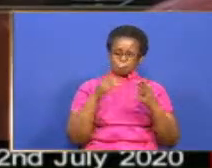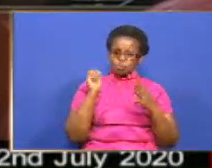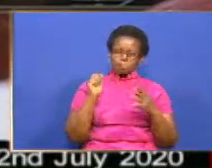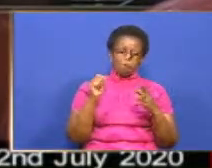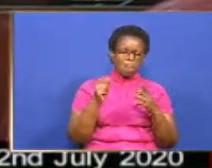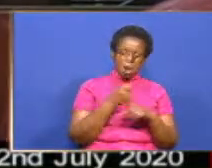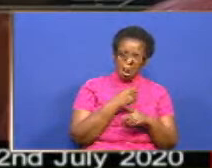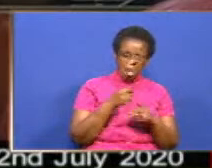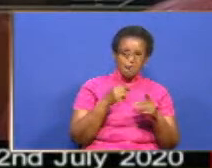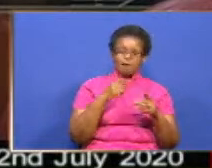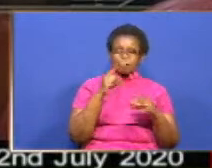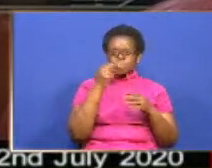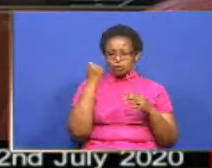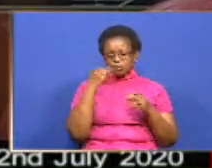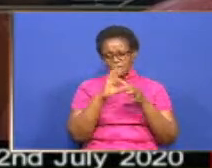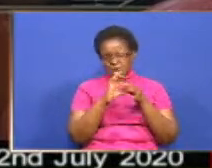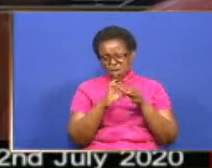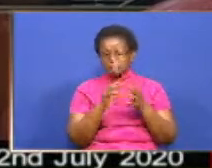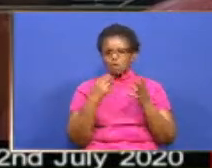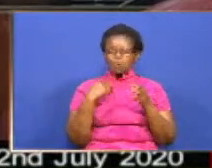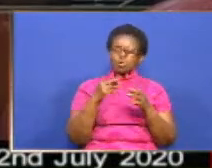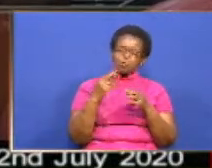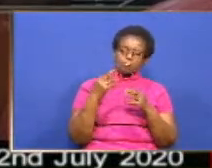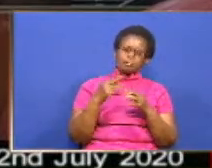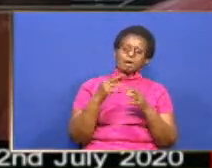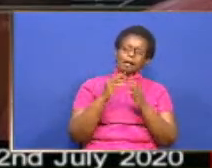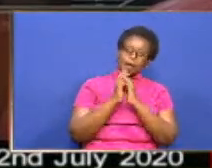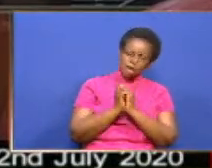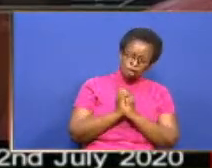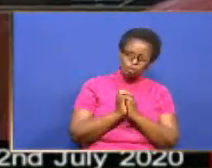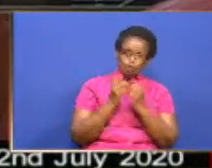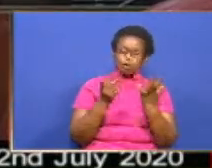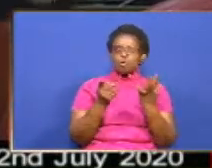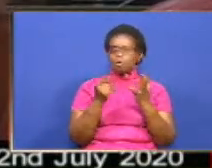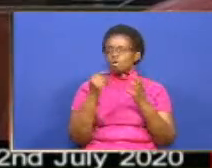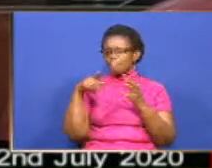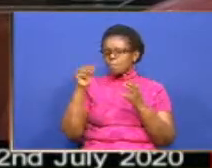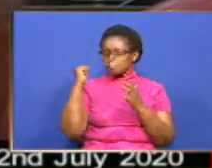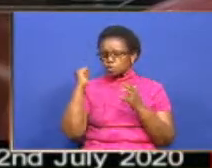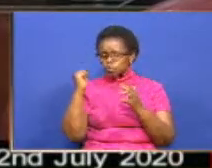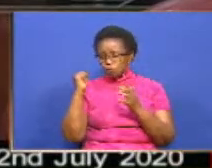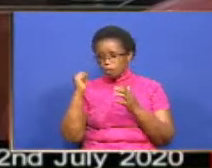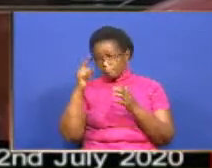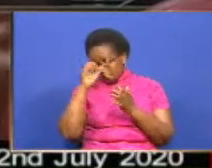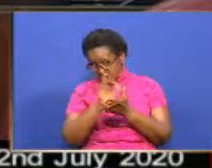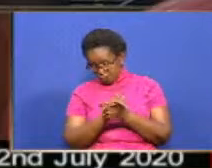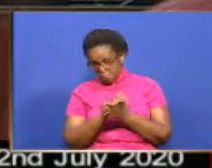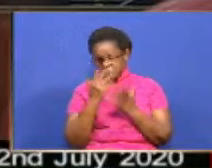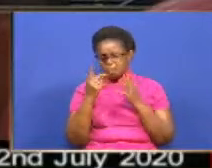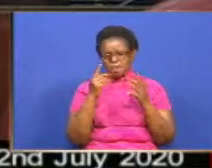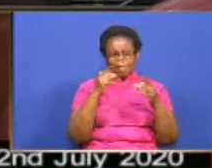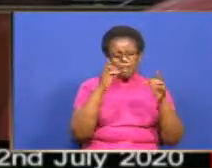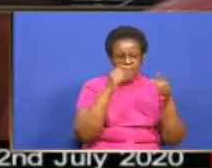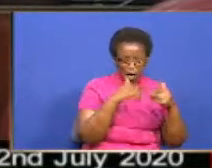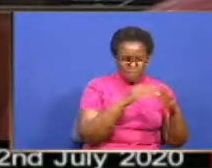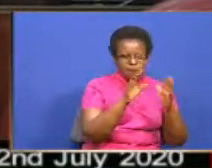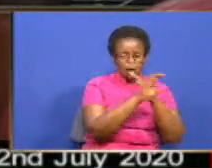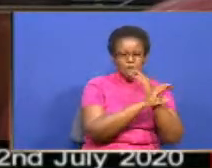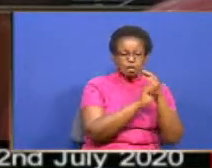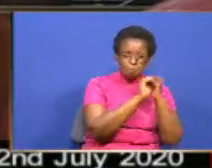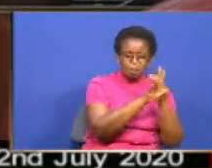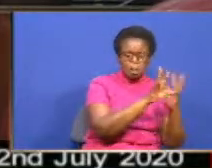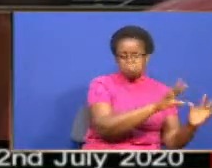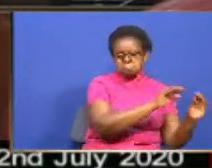culture, because of religion, because of their political beliefs, and they have left their country of birth or country of origin, migrated into